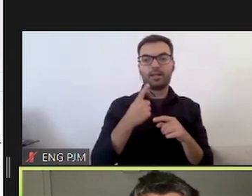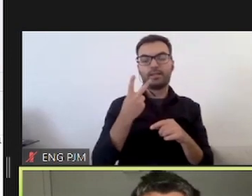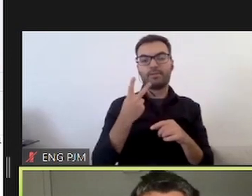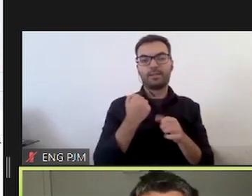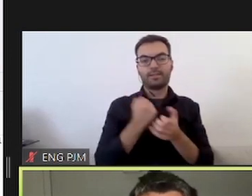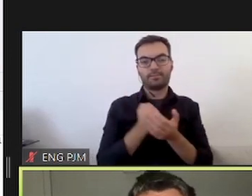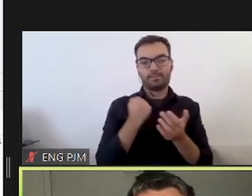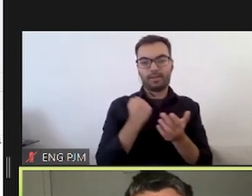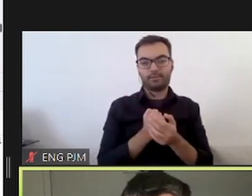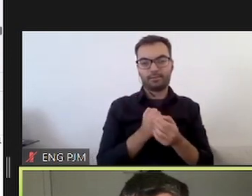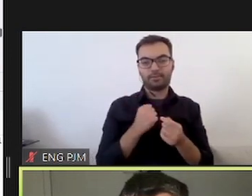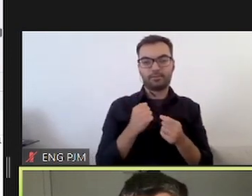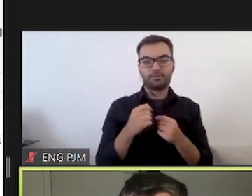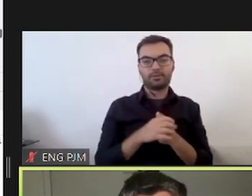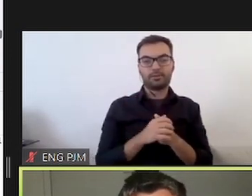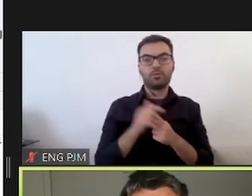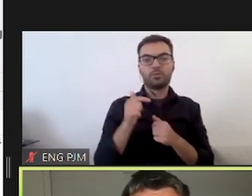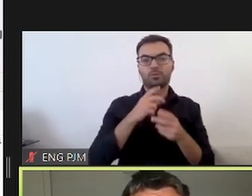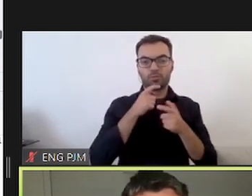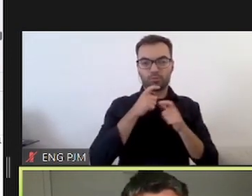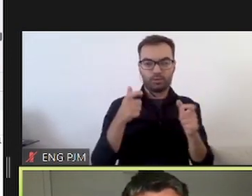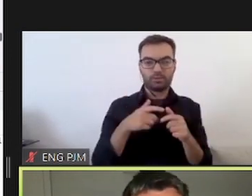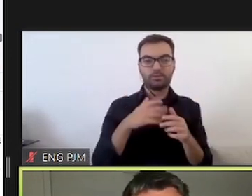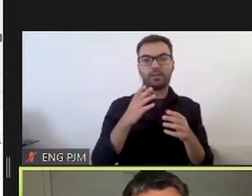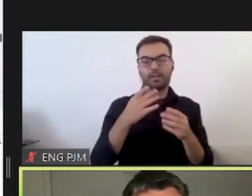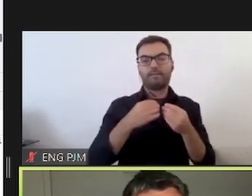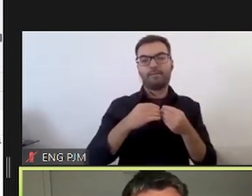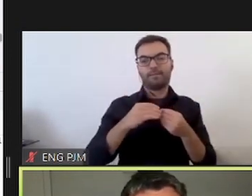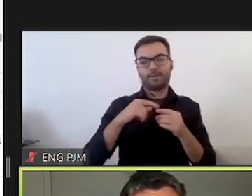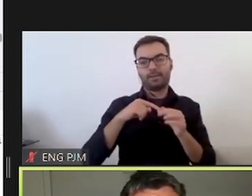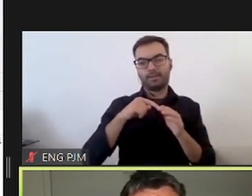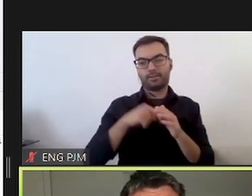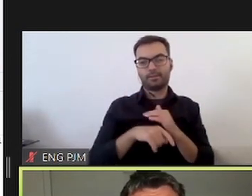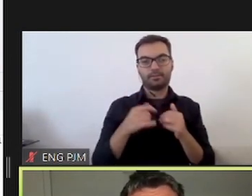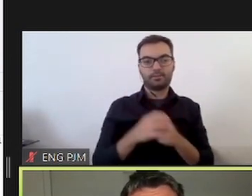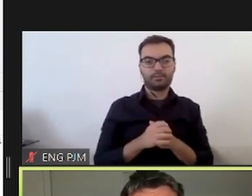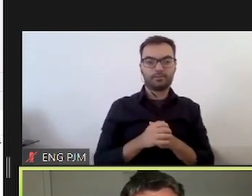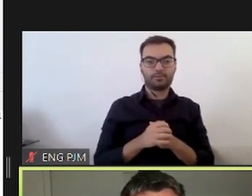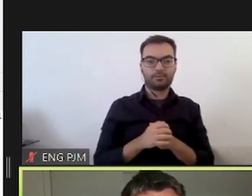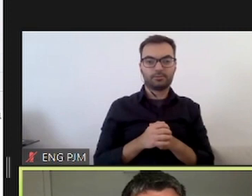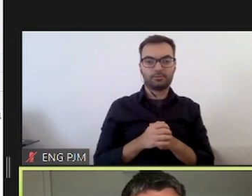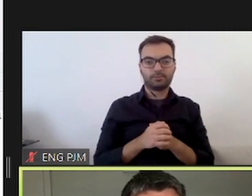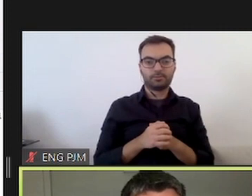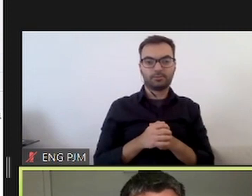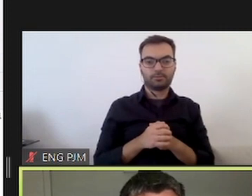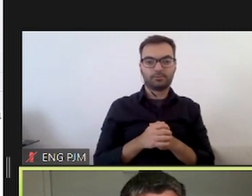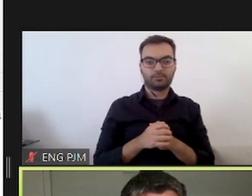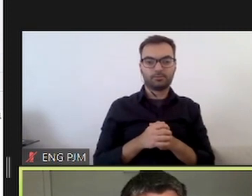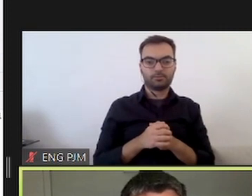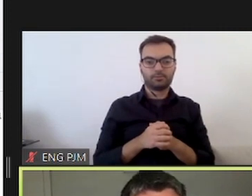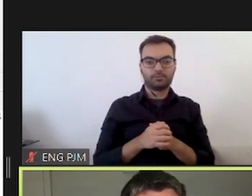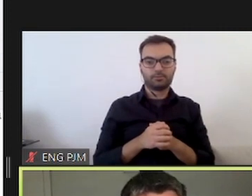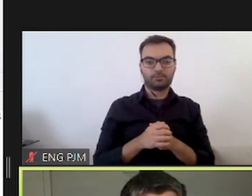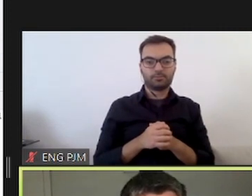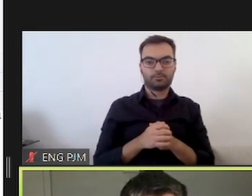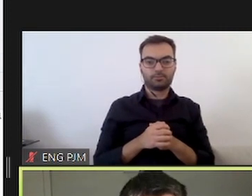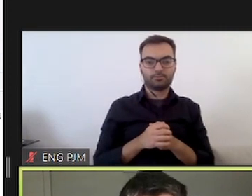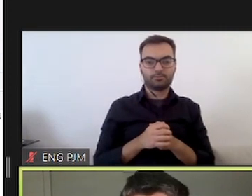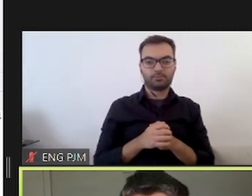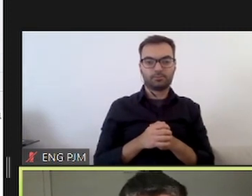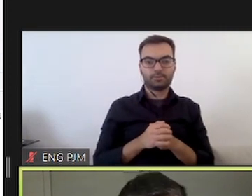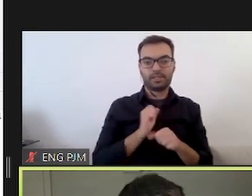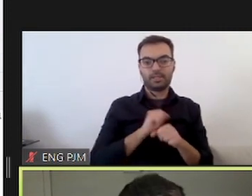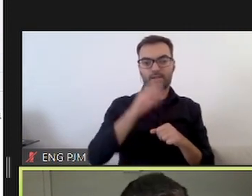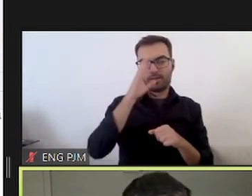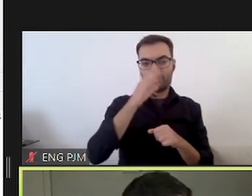to report. And there is more and more. So if I go this, we're having some